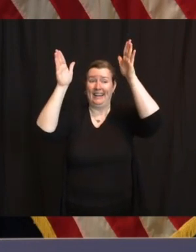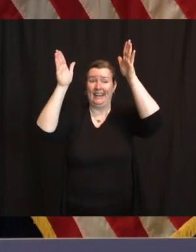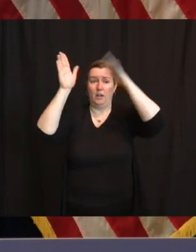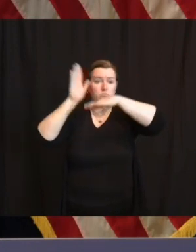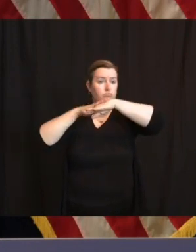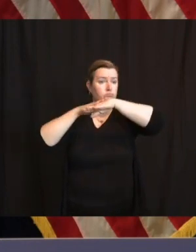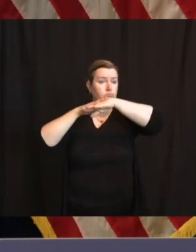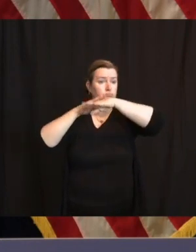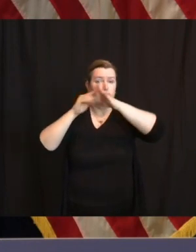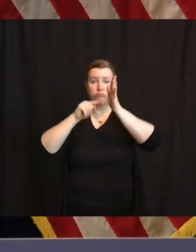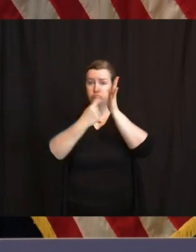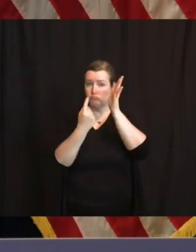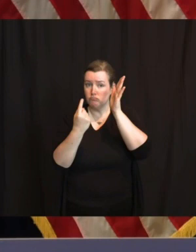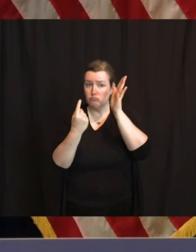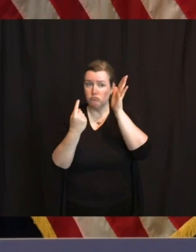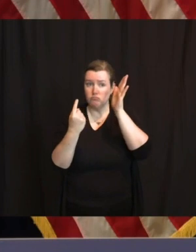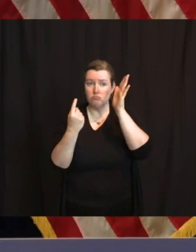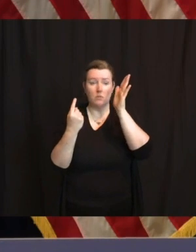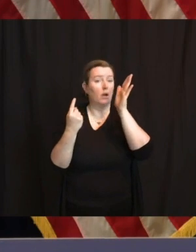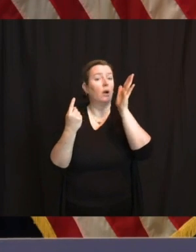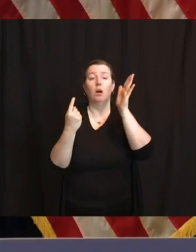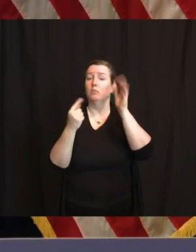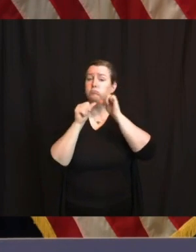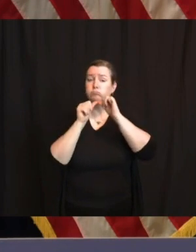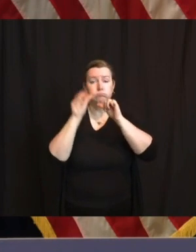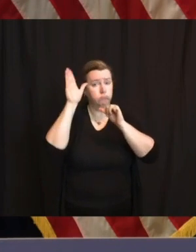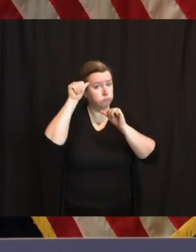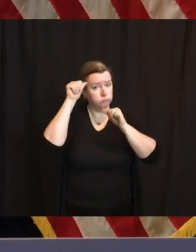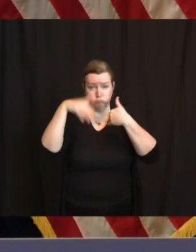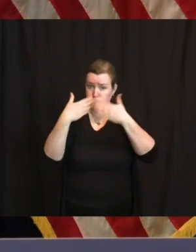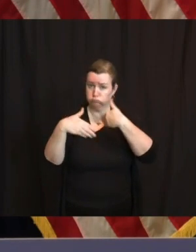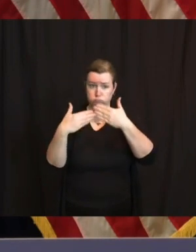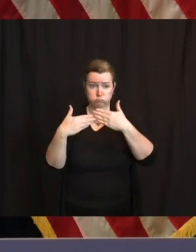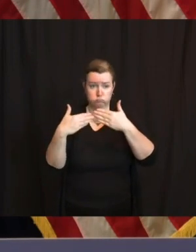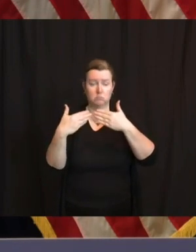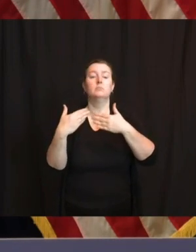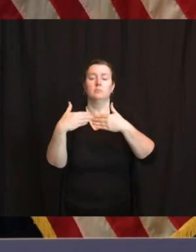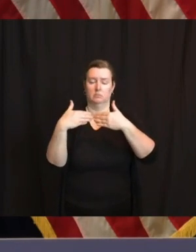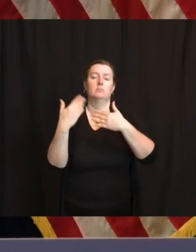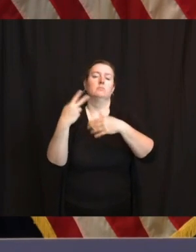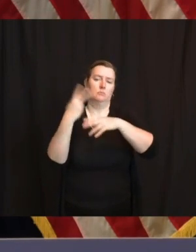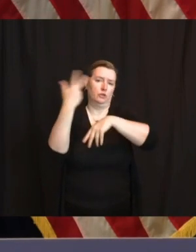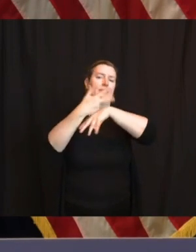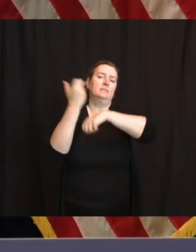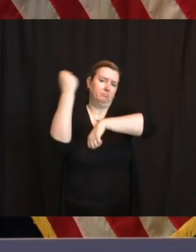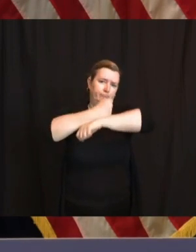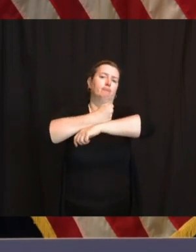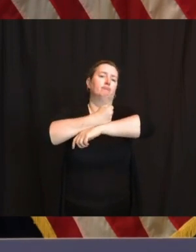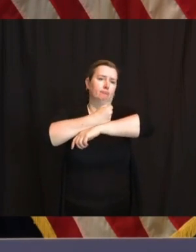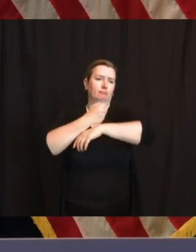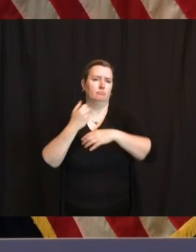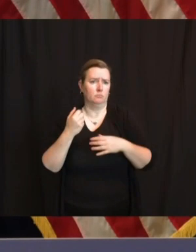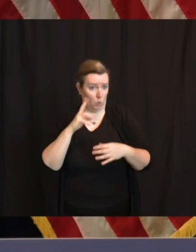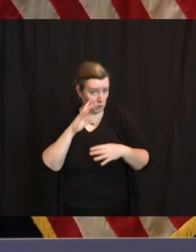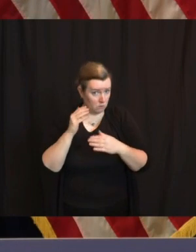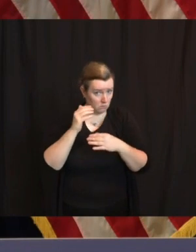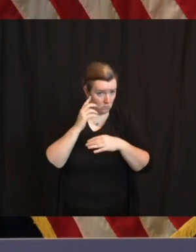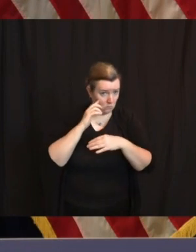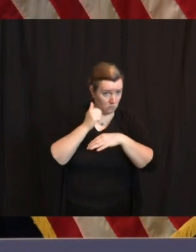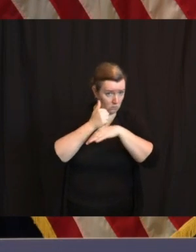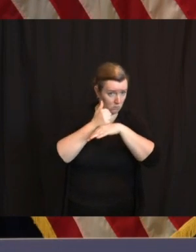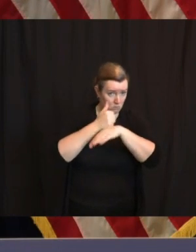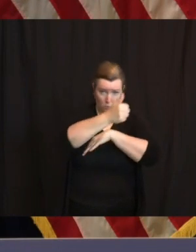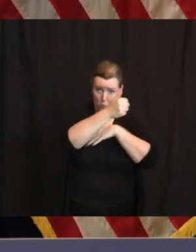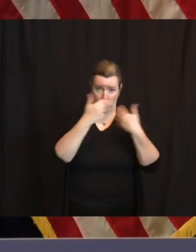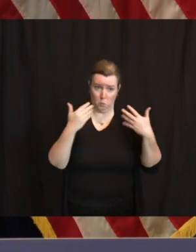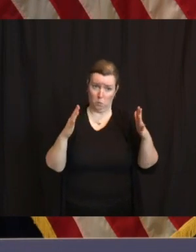warning, and when they continue to operate, they were shut down. Some of them are facing a loss of